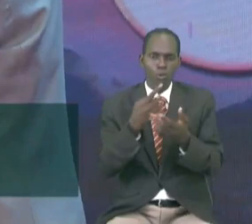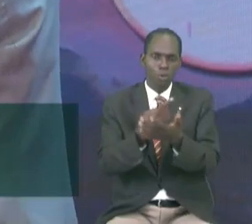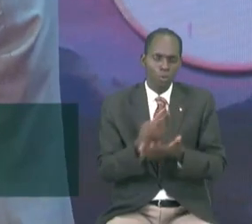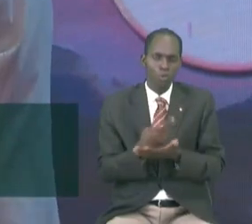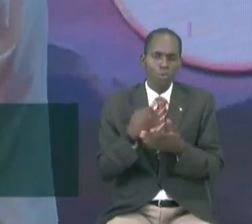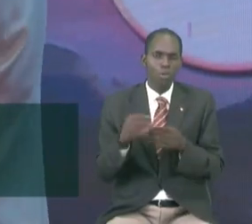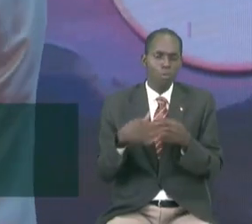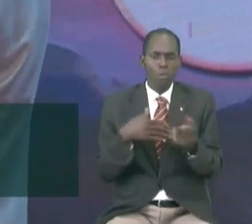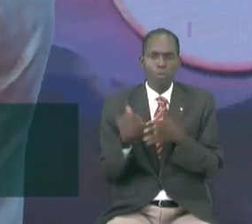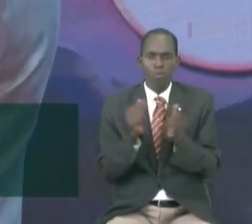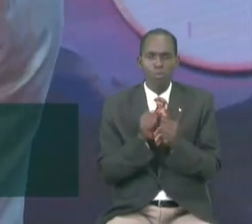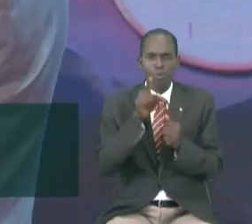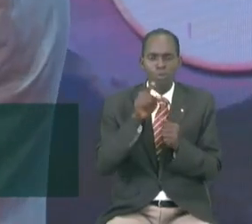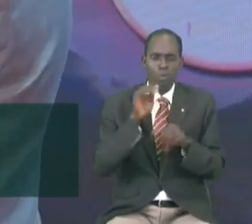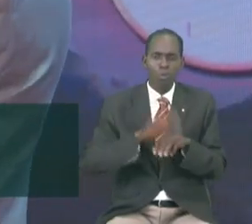why a preacher